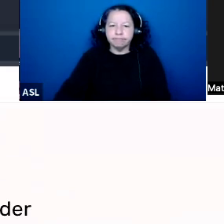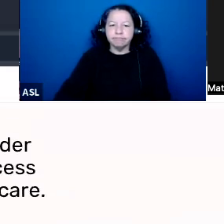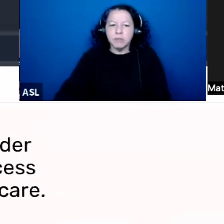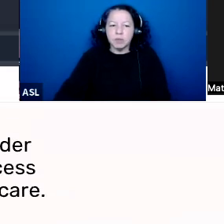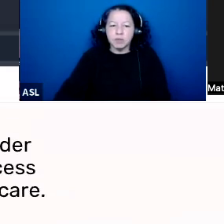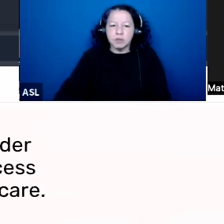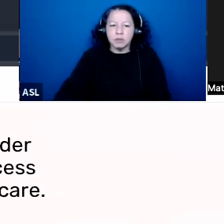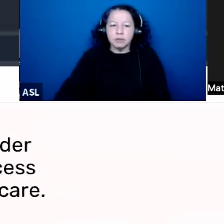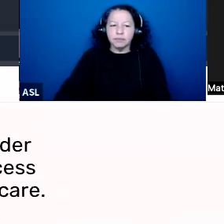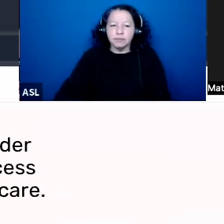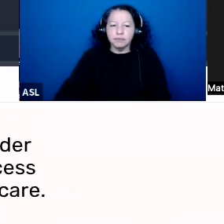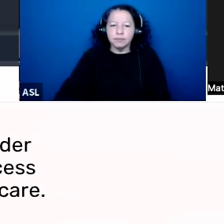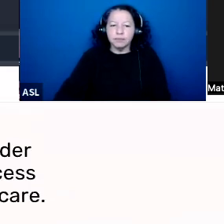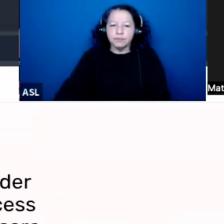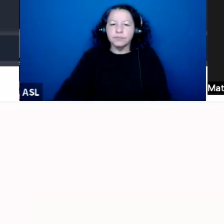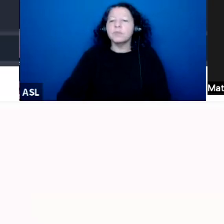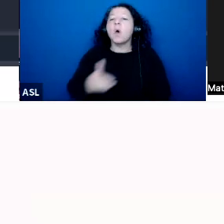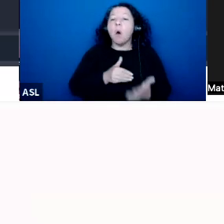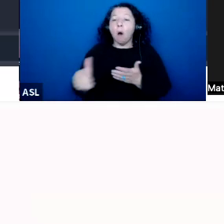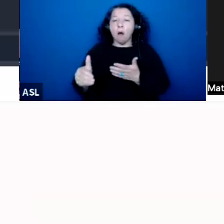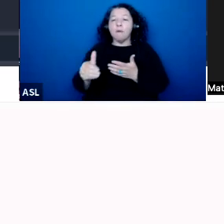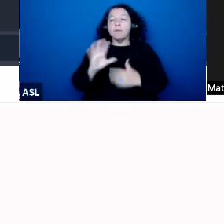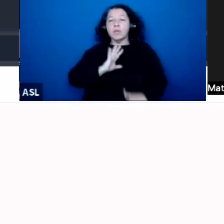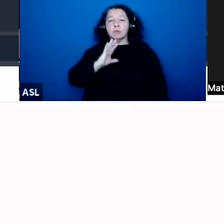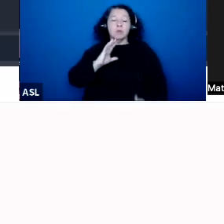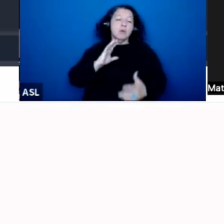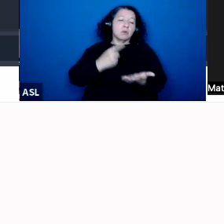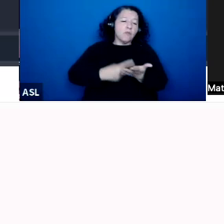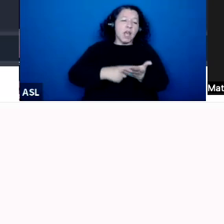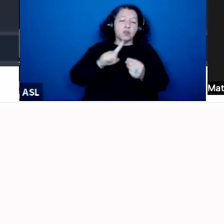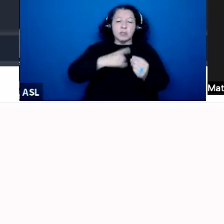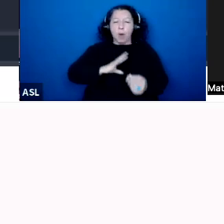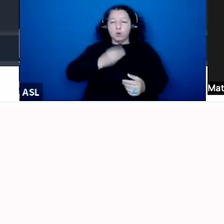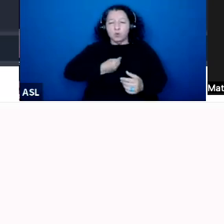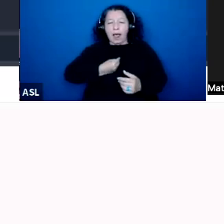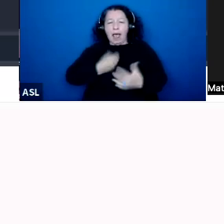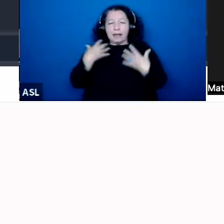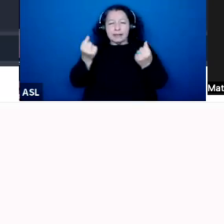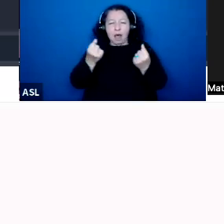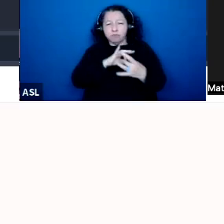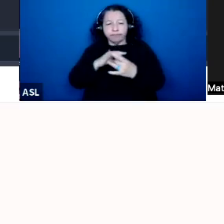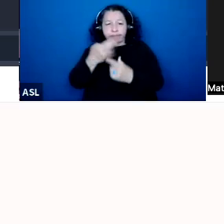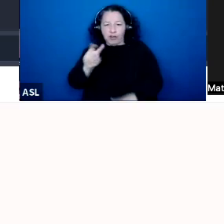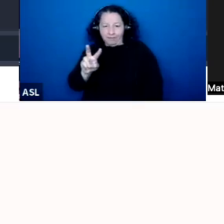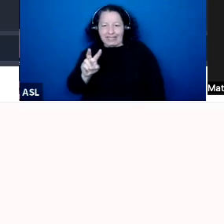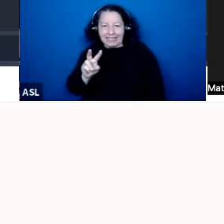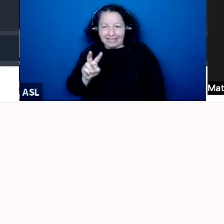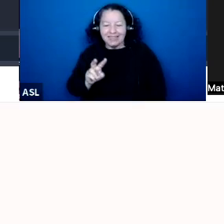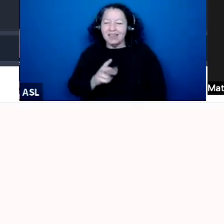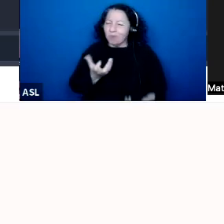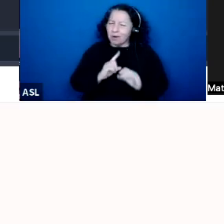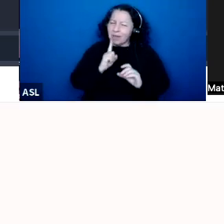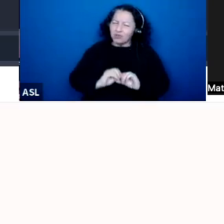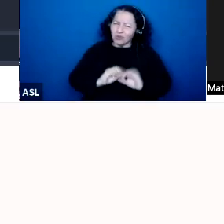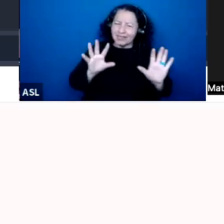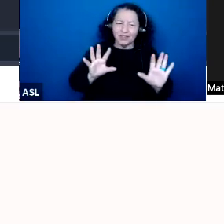And so while oftentimes conversations around trans health is overly reflected in HIV services, we want to be clear